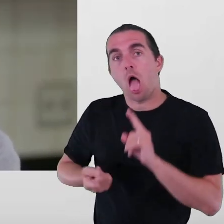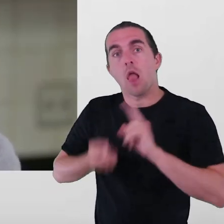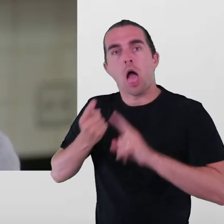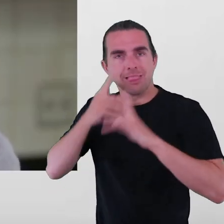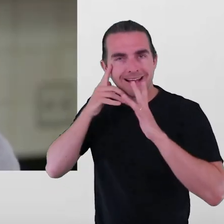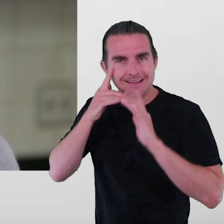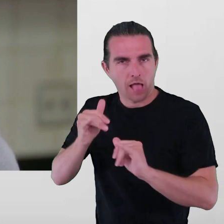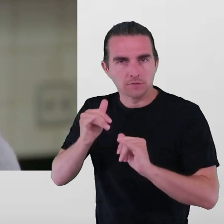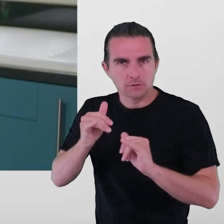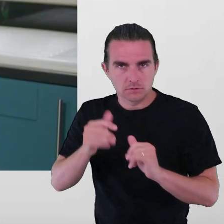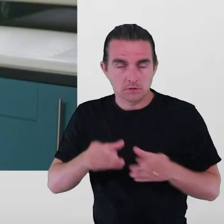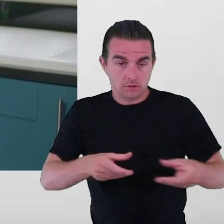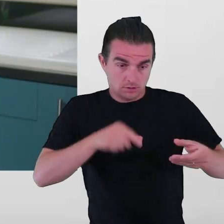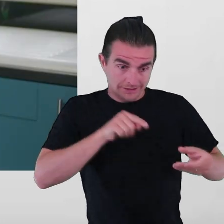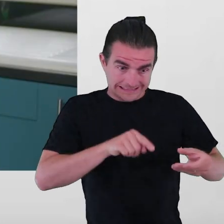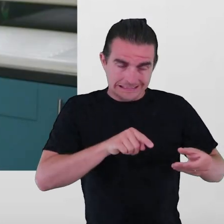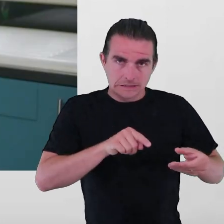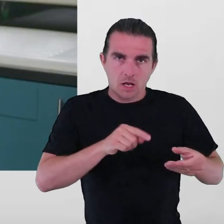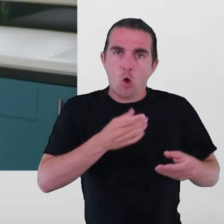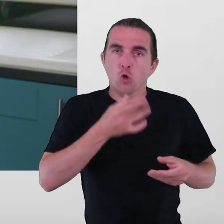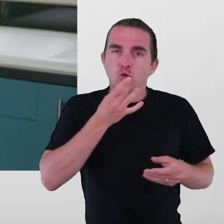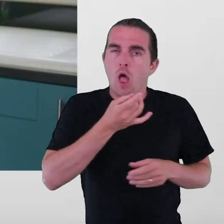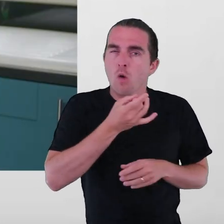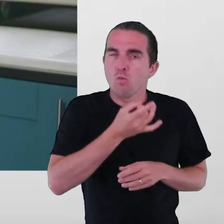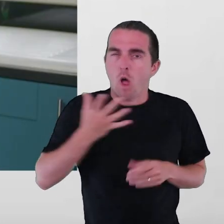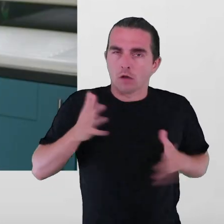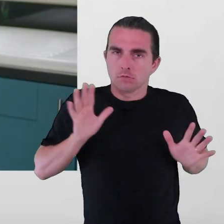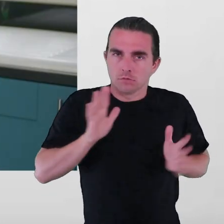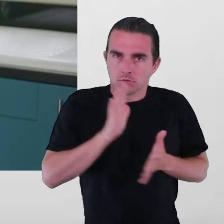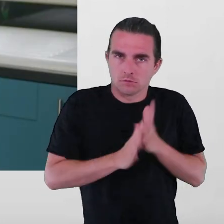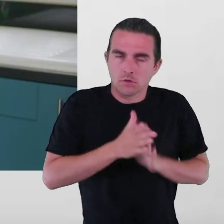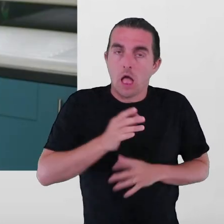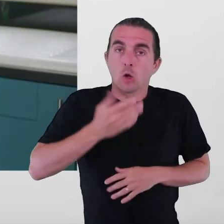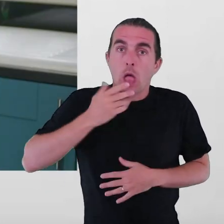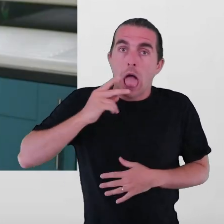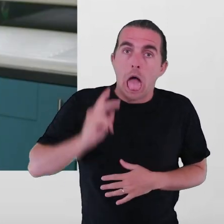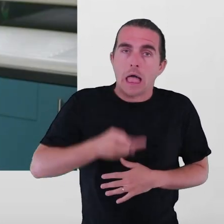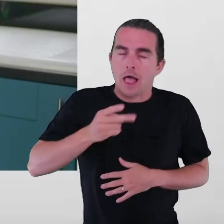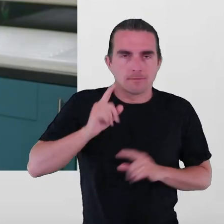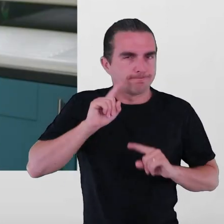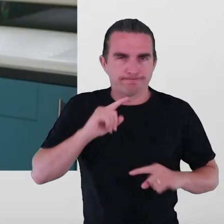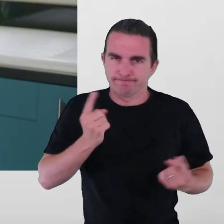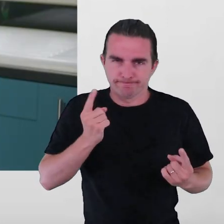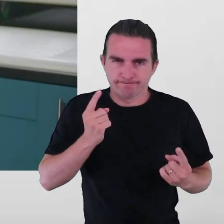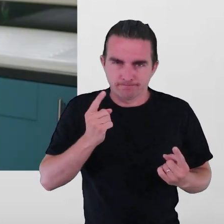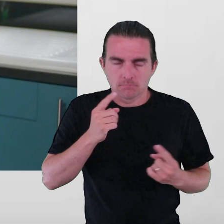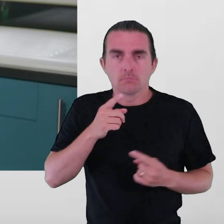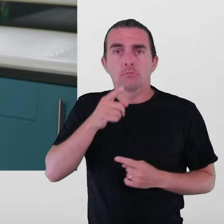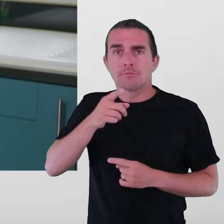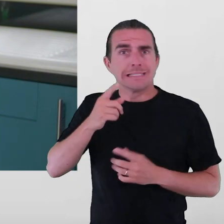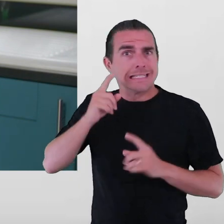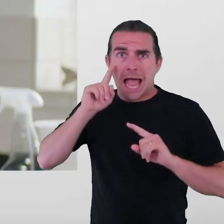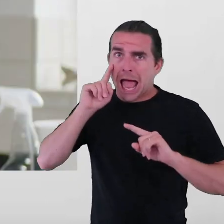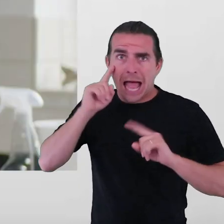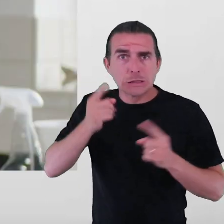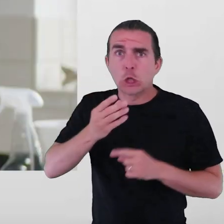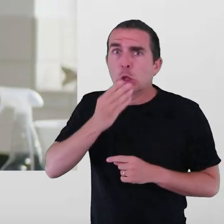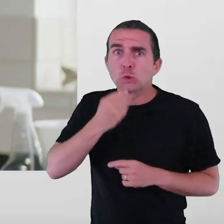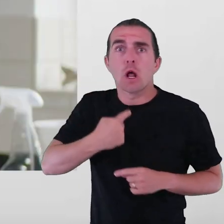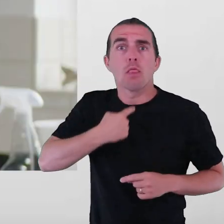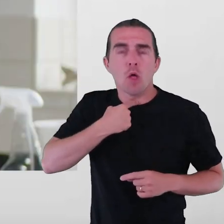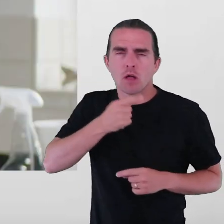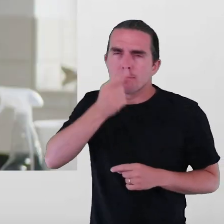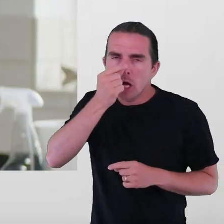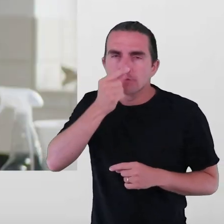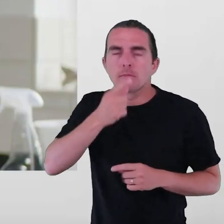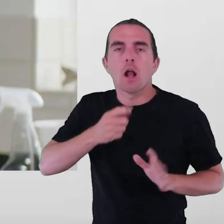each person. Use the items in the test kit once only. You cannot reuse them. If there is a